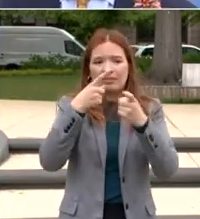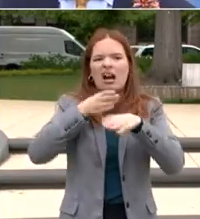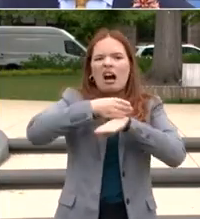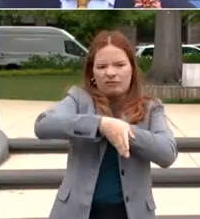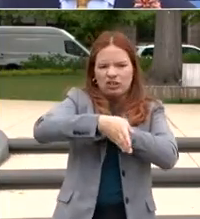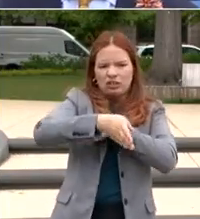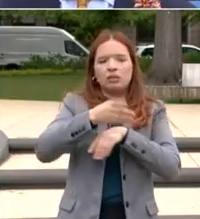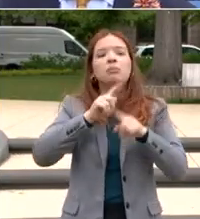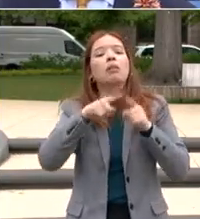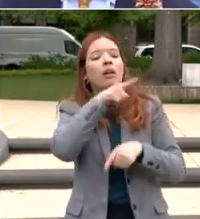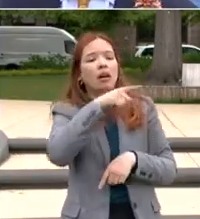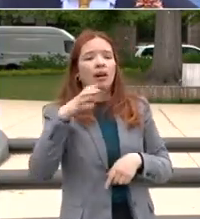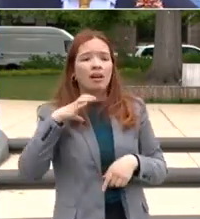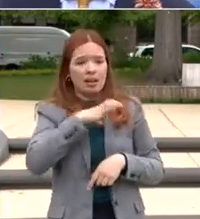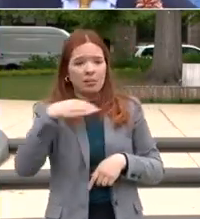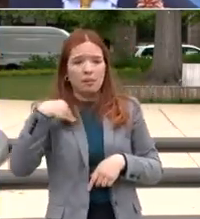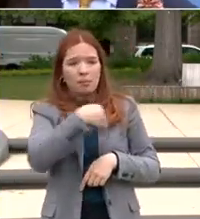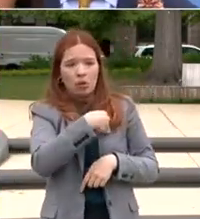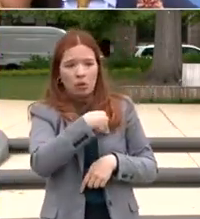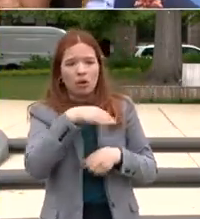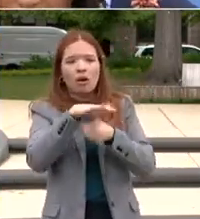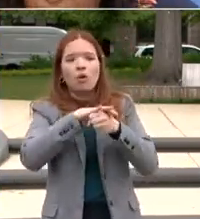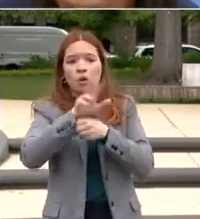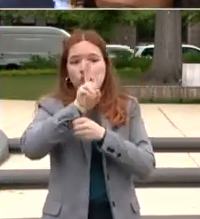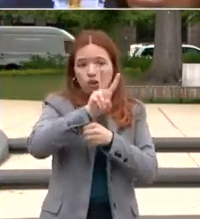member for Ward 2, Brooke Pinto.